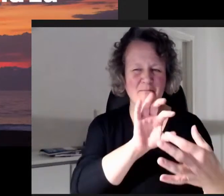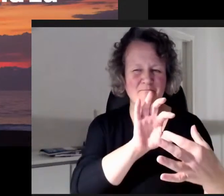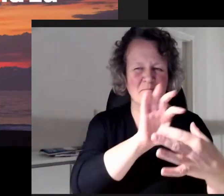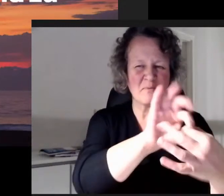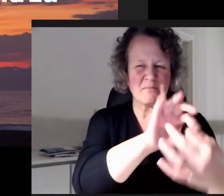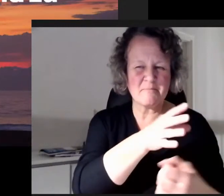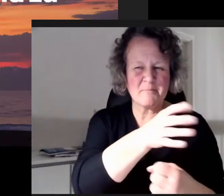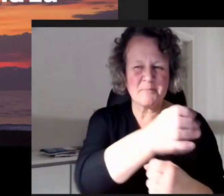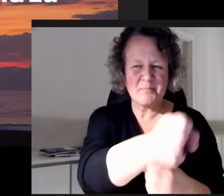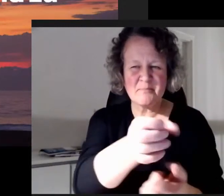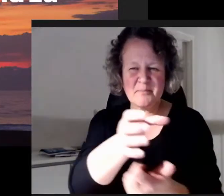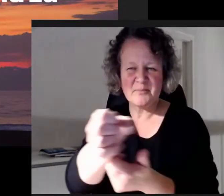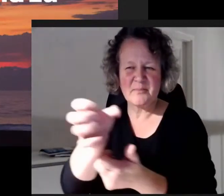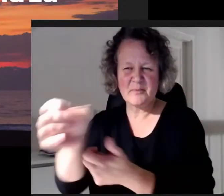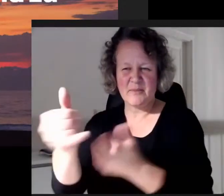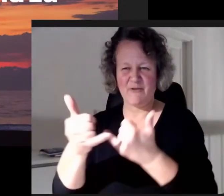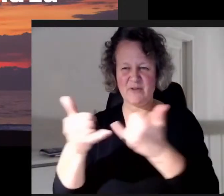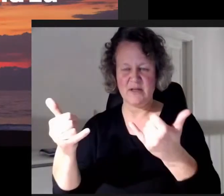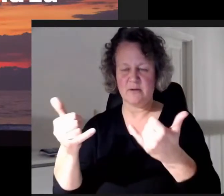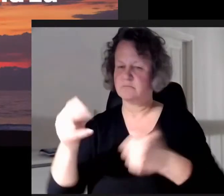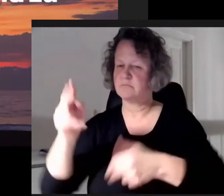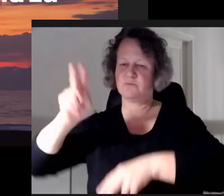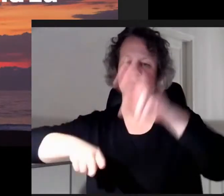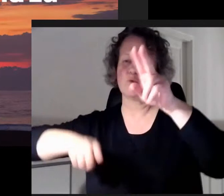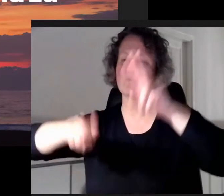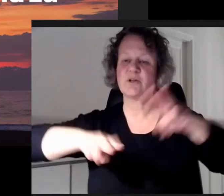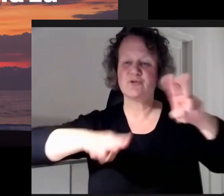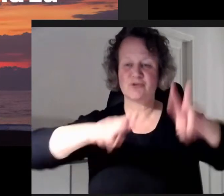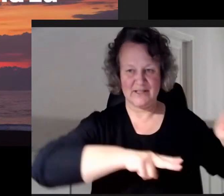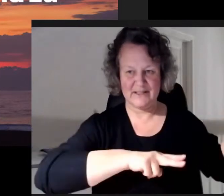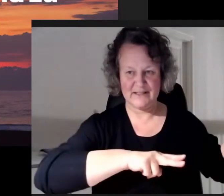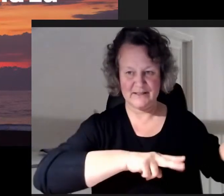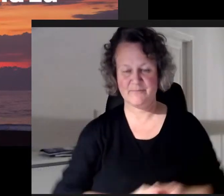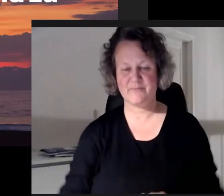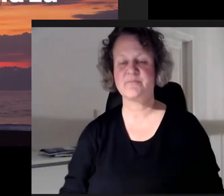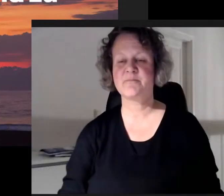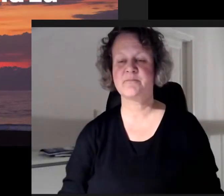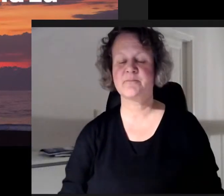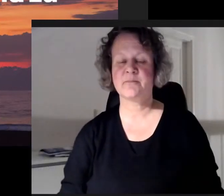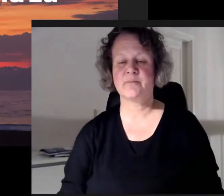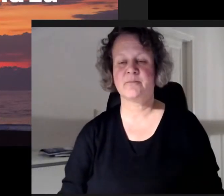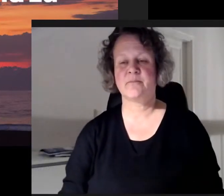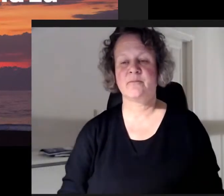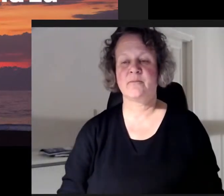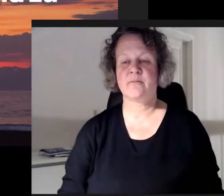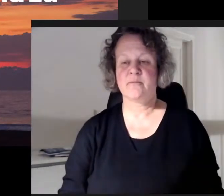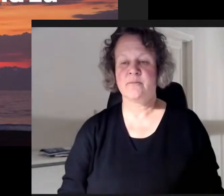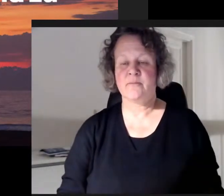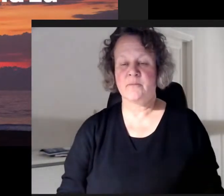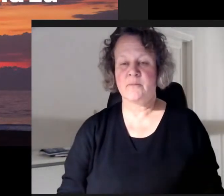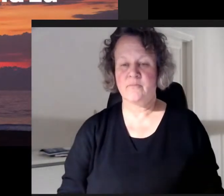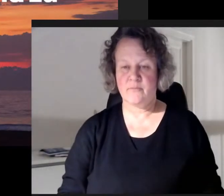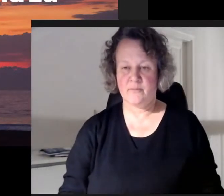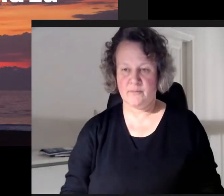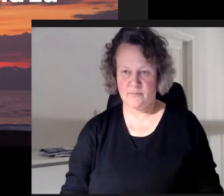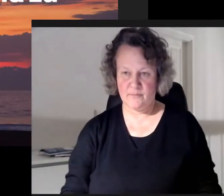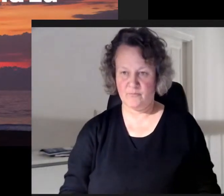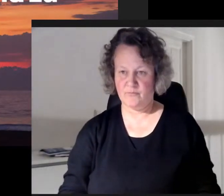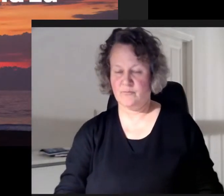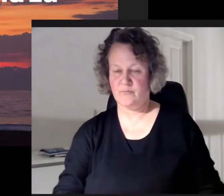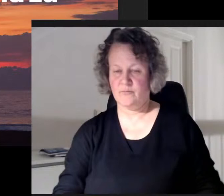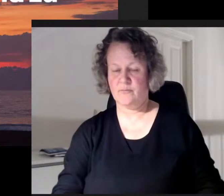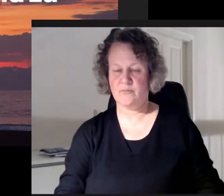that it needs more than one film to solve the biggest problem of the humankind, because the target groups we